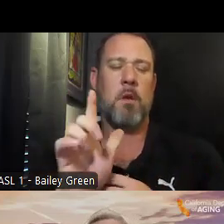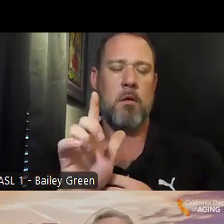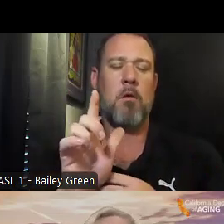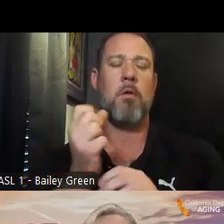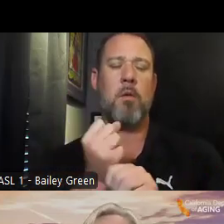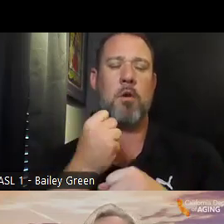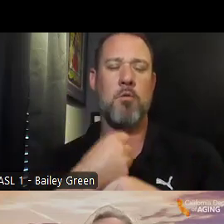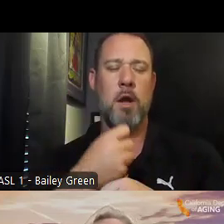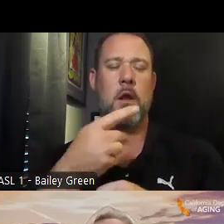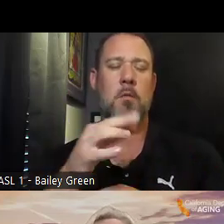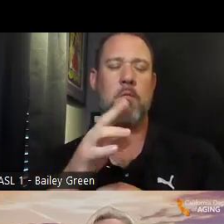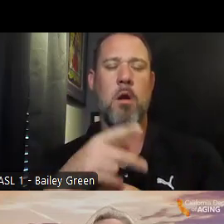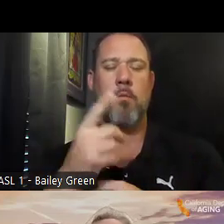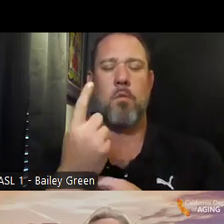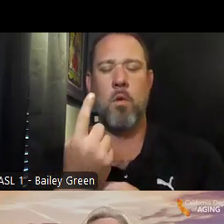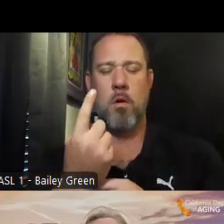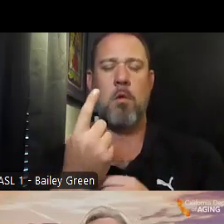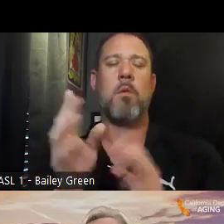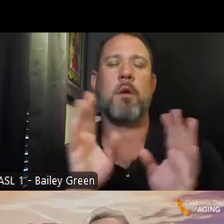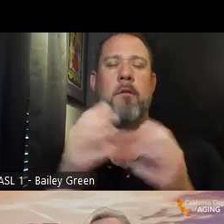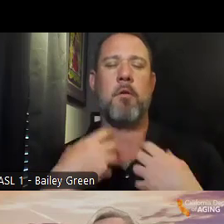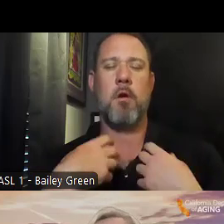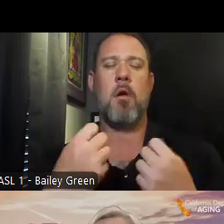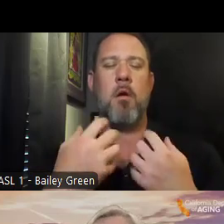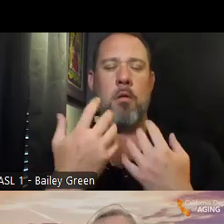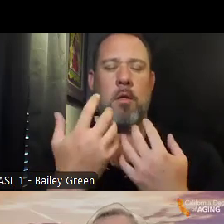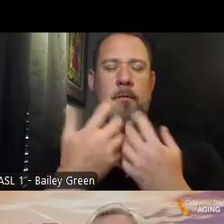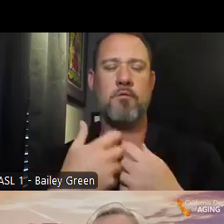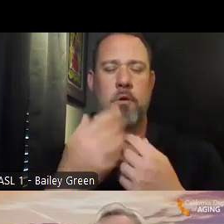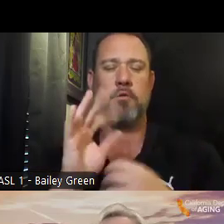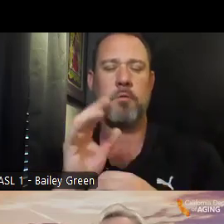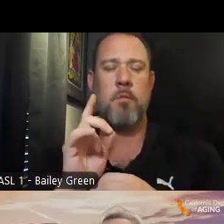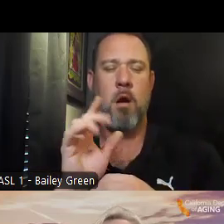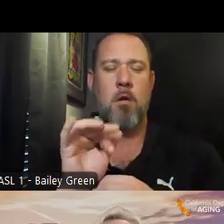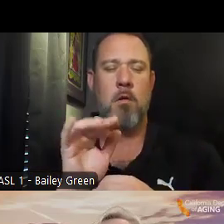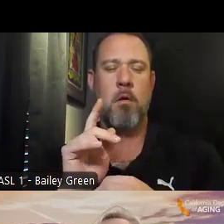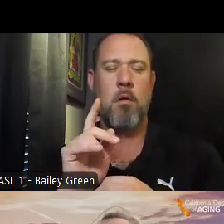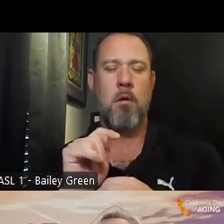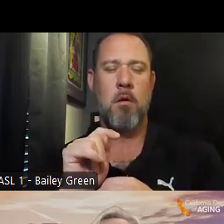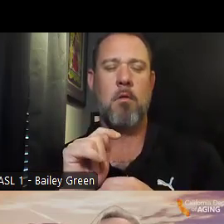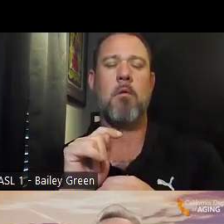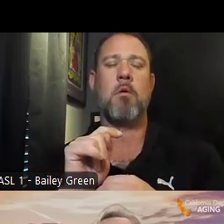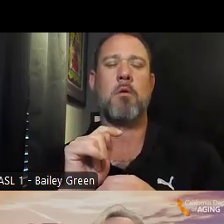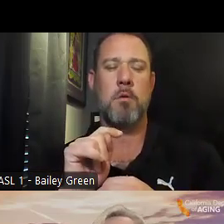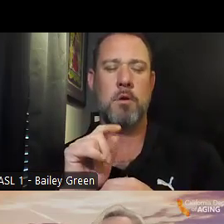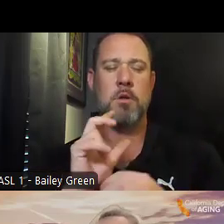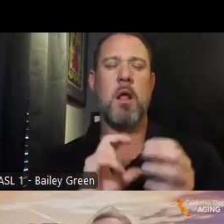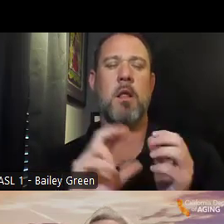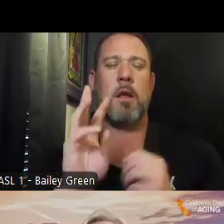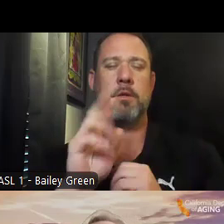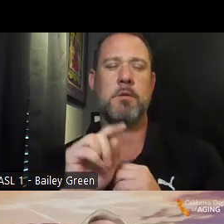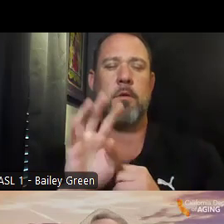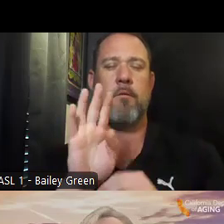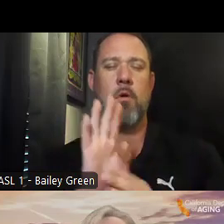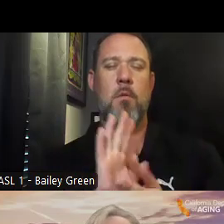created in Prop 1. One was the Behavioral Health Infrastructure Bond Act, which allocated almost $6.4